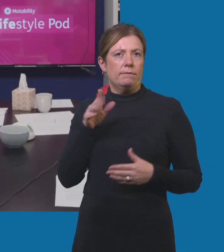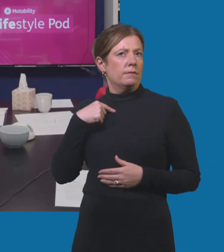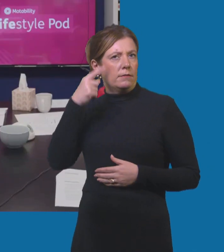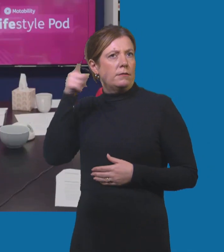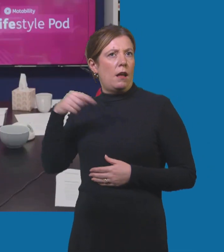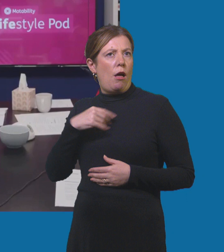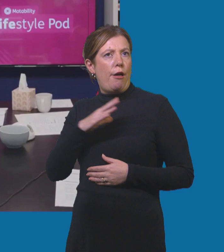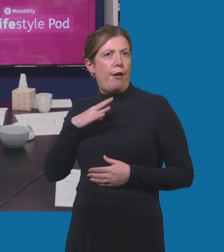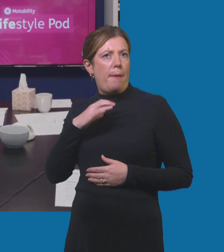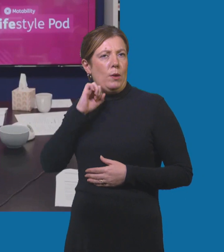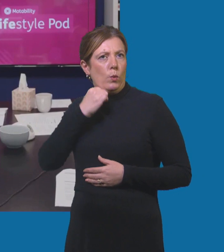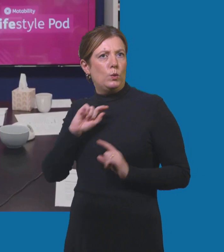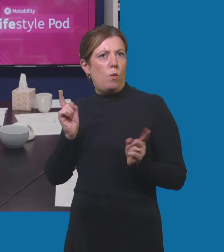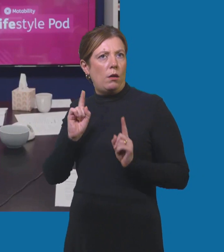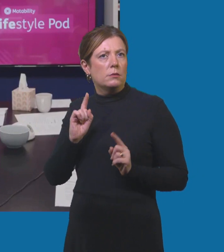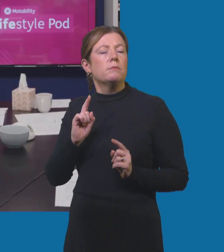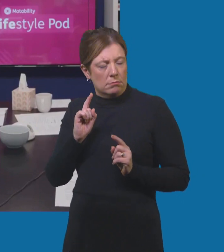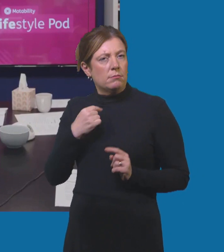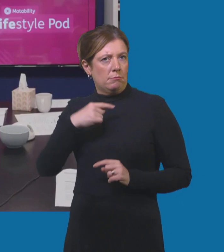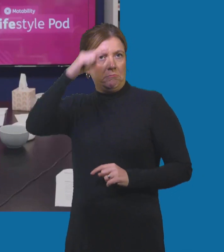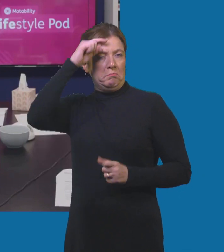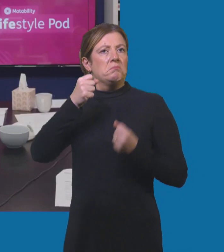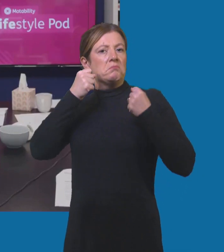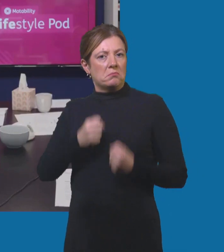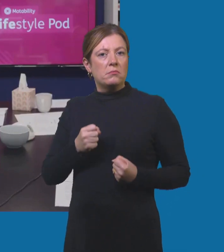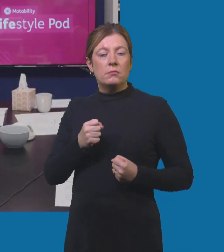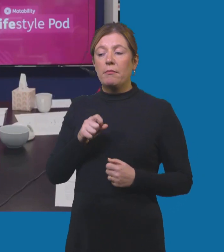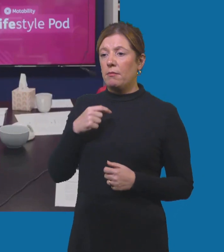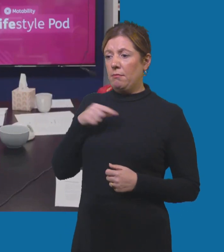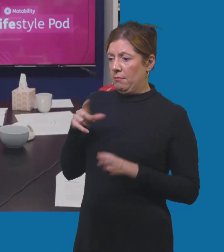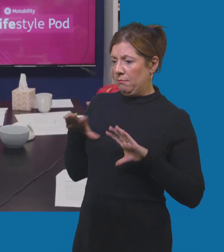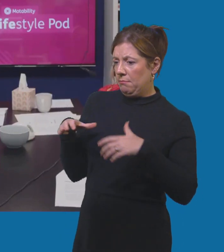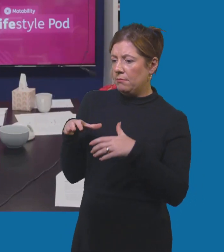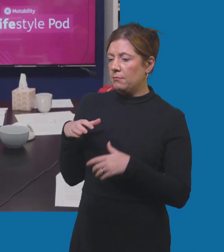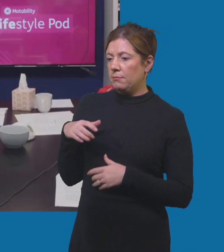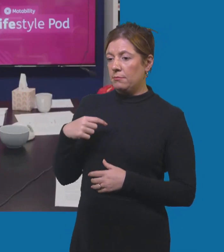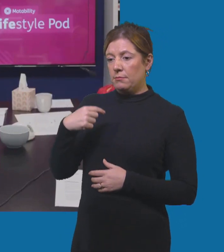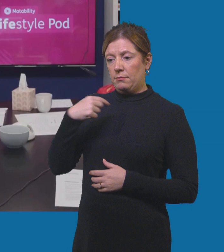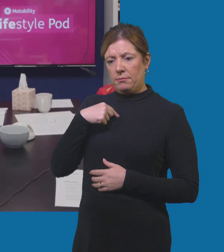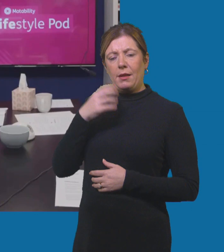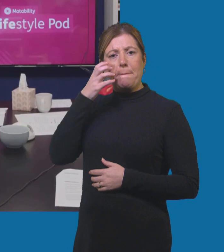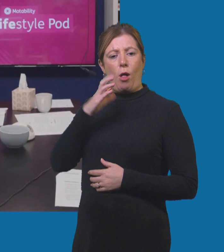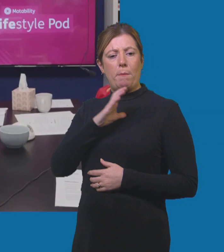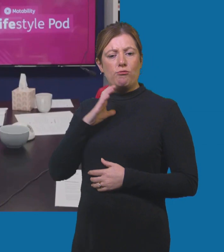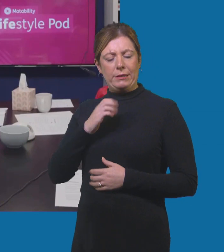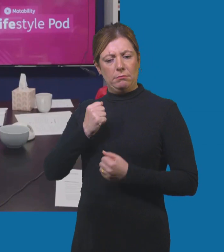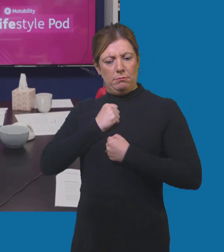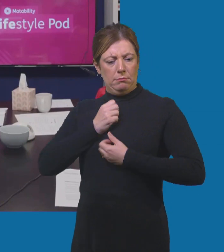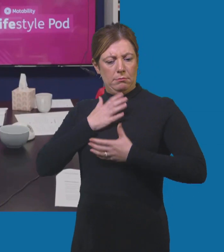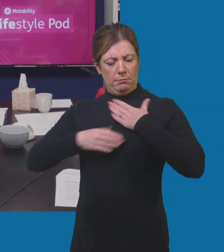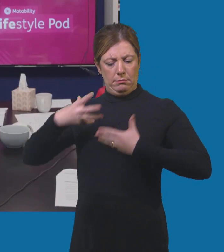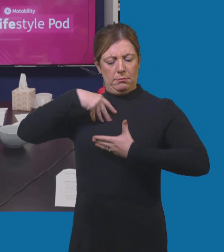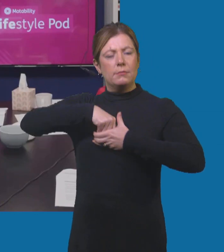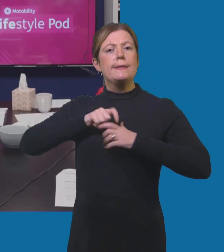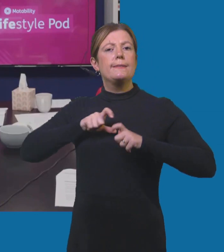I wanted to show those people at the unit and those people watching on TV what being a Royal Marines Commander was all about. And that